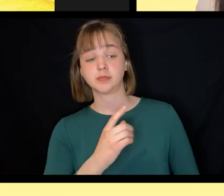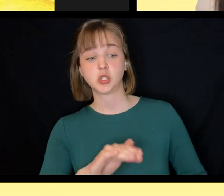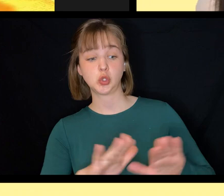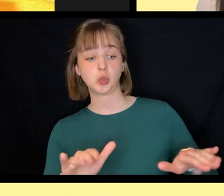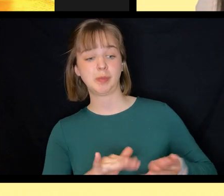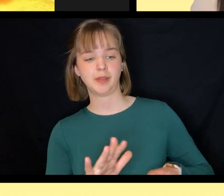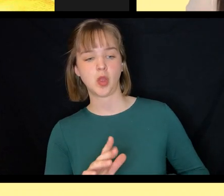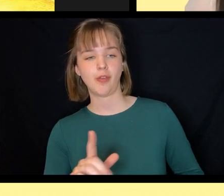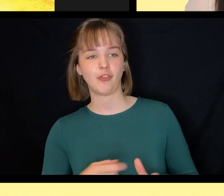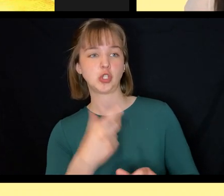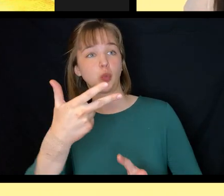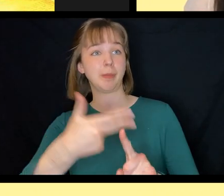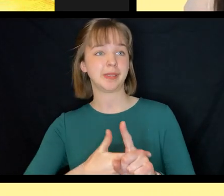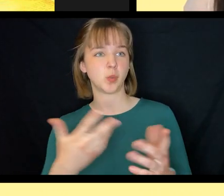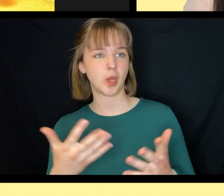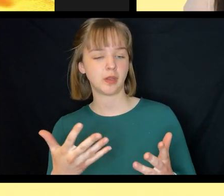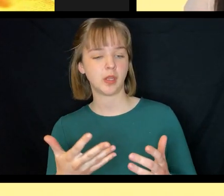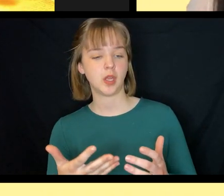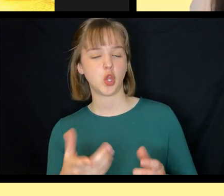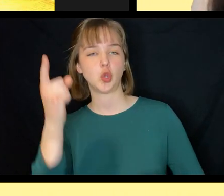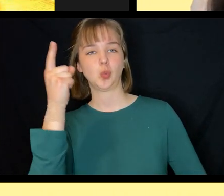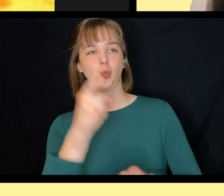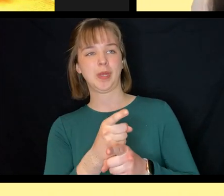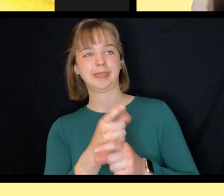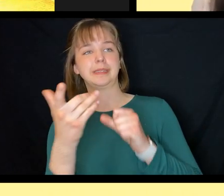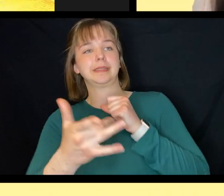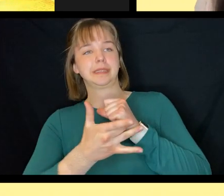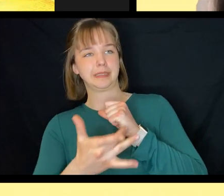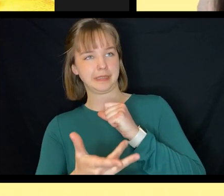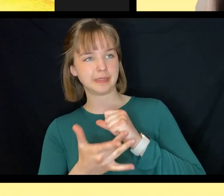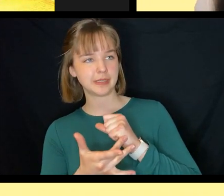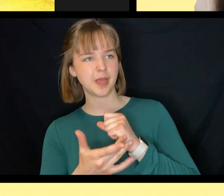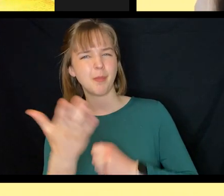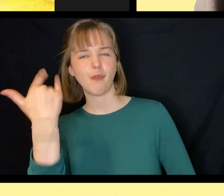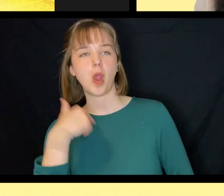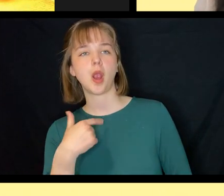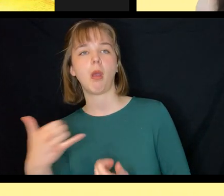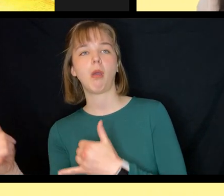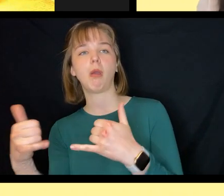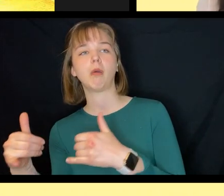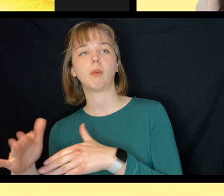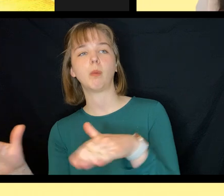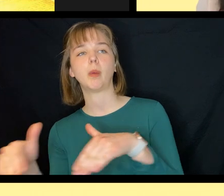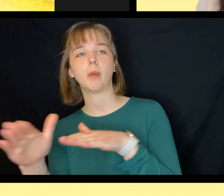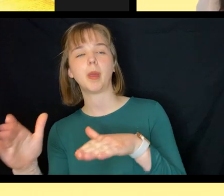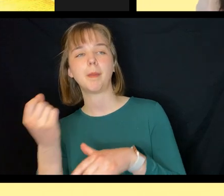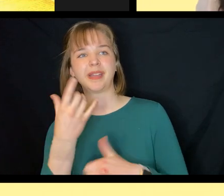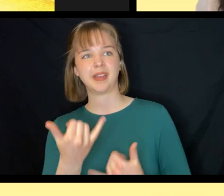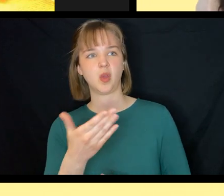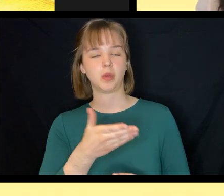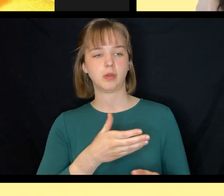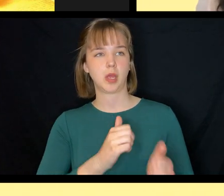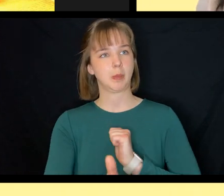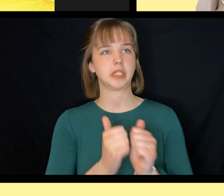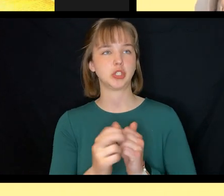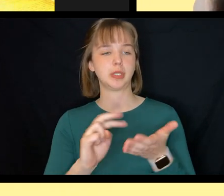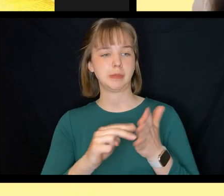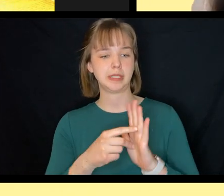like 3 months of my swimming career were spent learning how to swim like properly. I couldn't do like a flip turn.